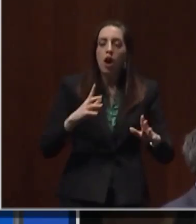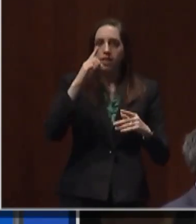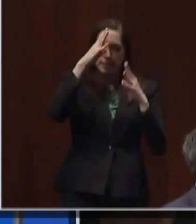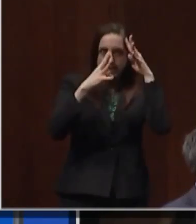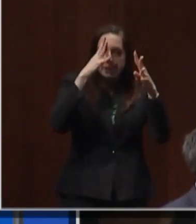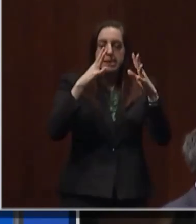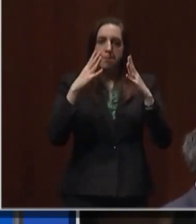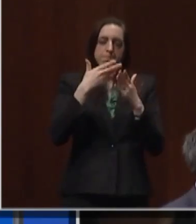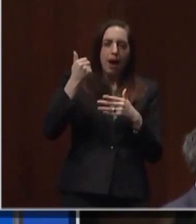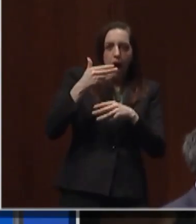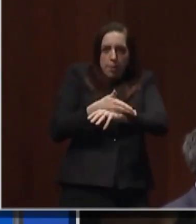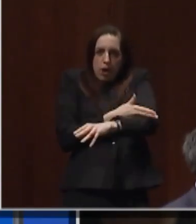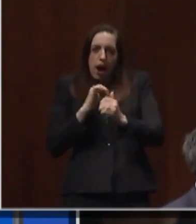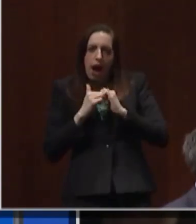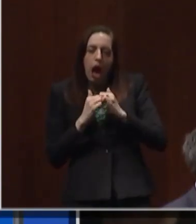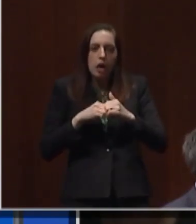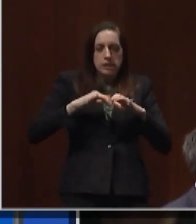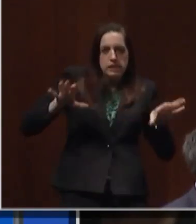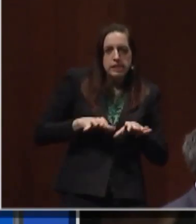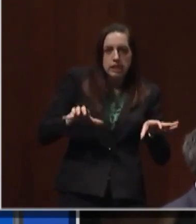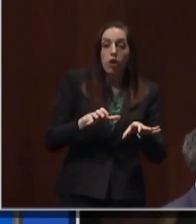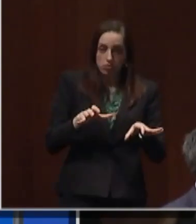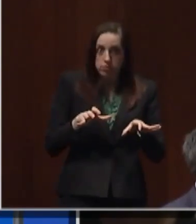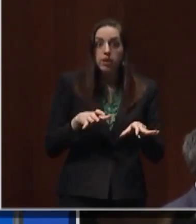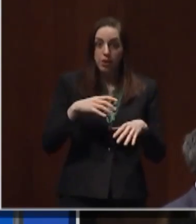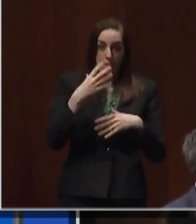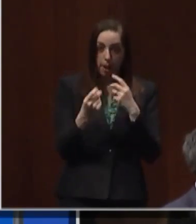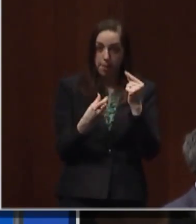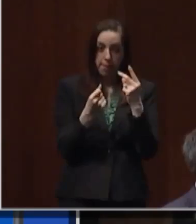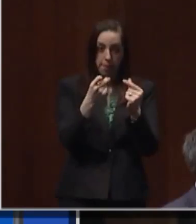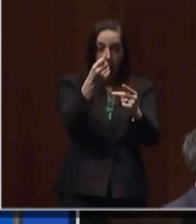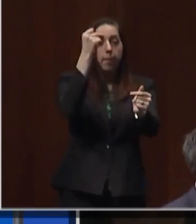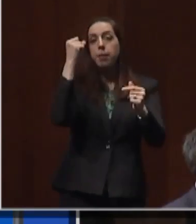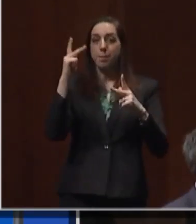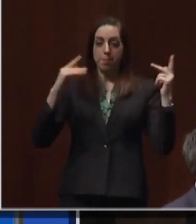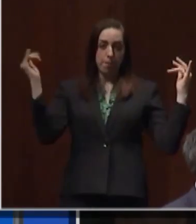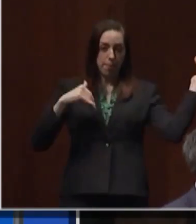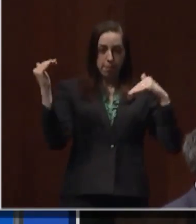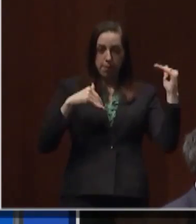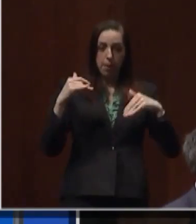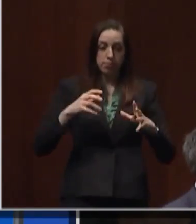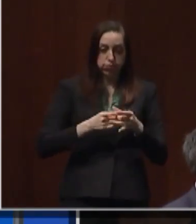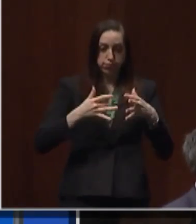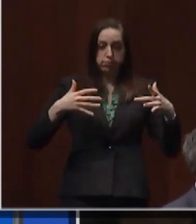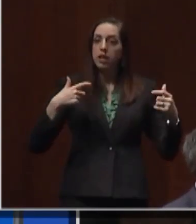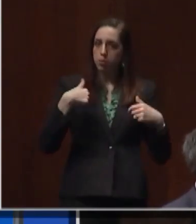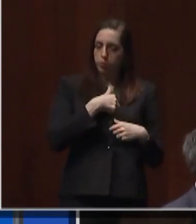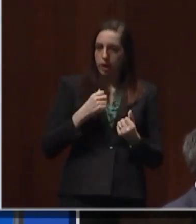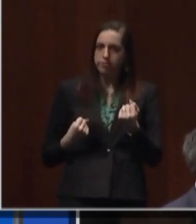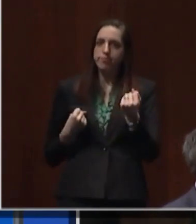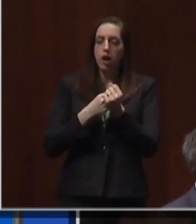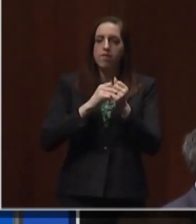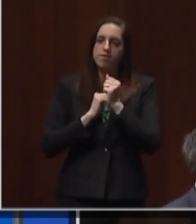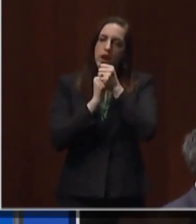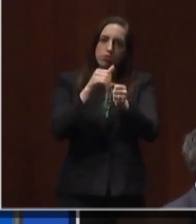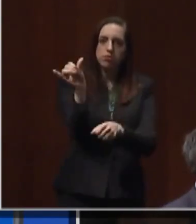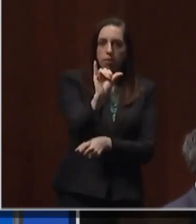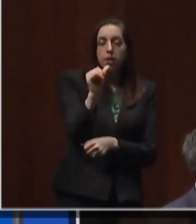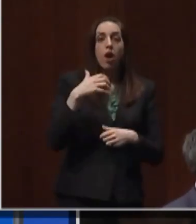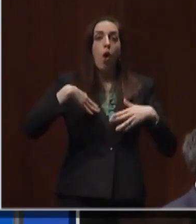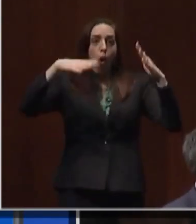creativity, and transformation, moving as rapidly as the business and people that make up this great city. A city of